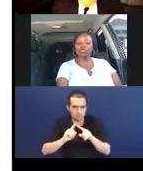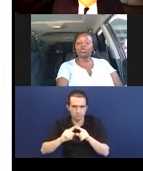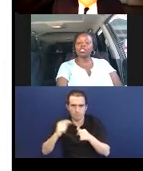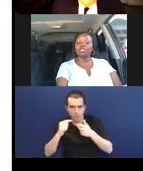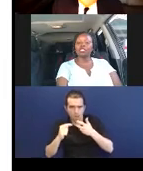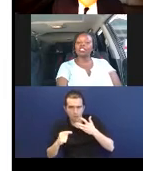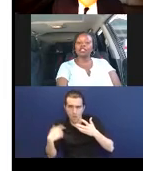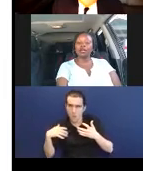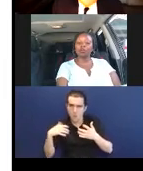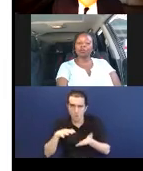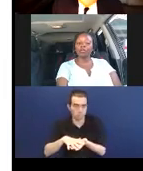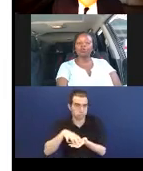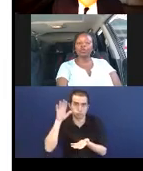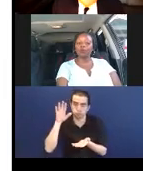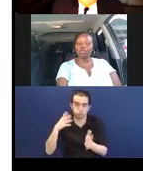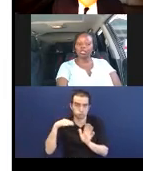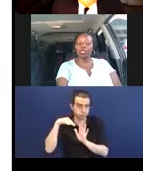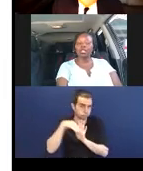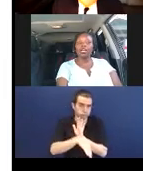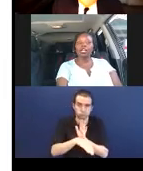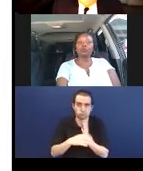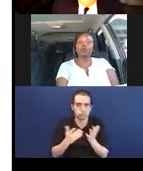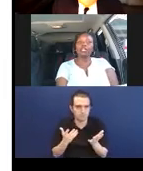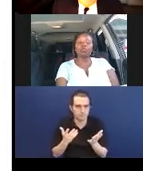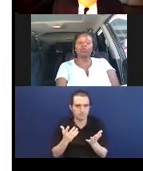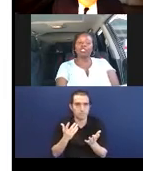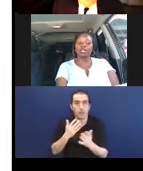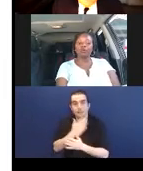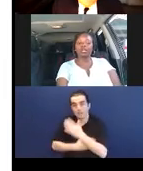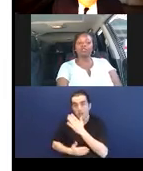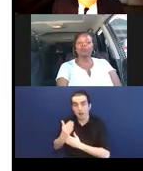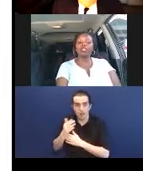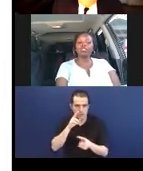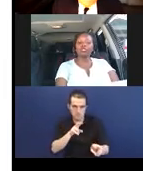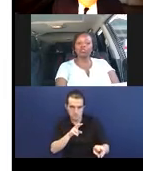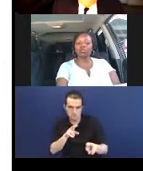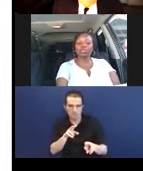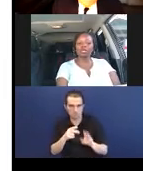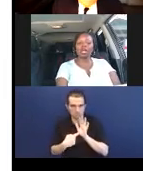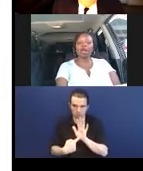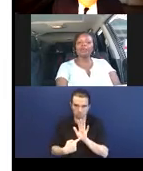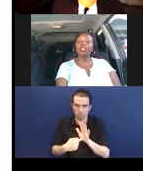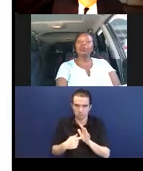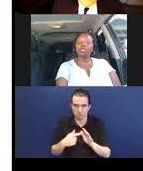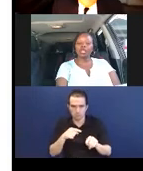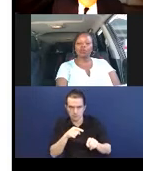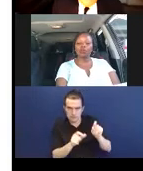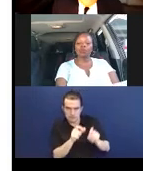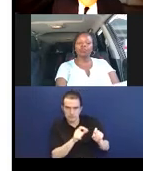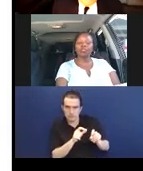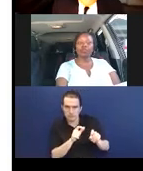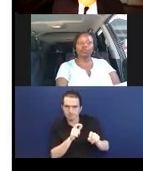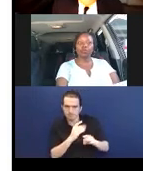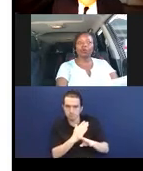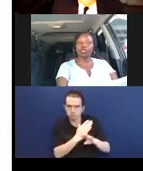to reintegrate people into the community, respondents pointed out that many institutions have been locked down